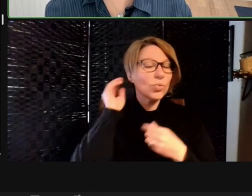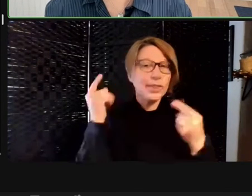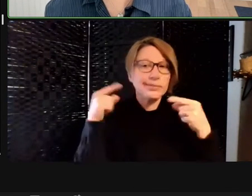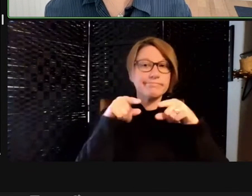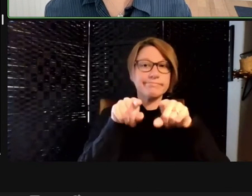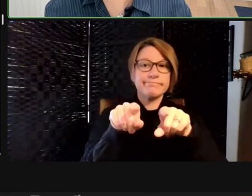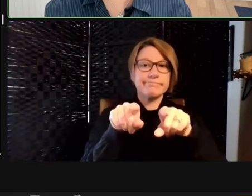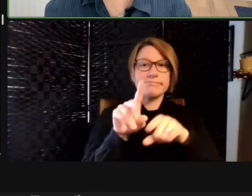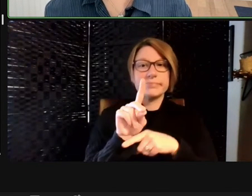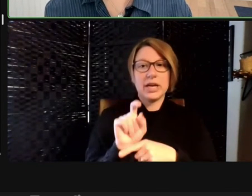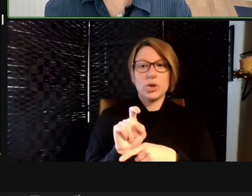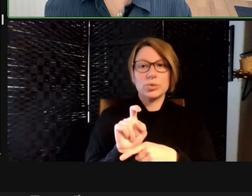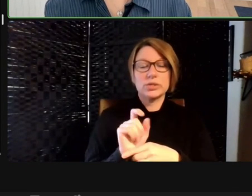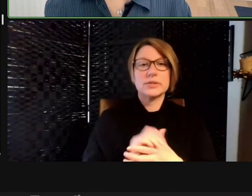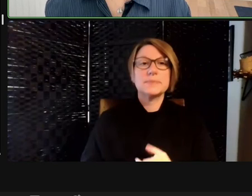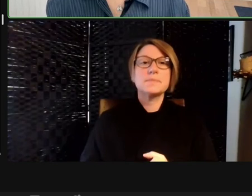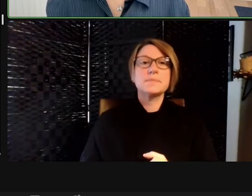diagnosis.